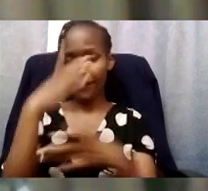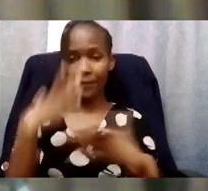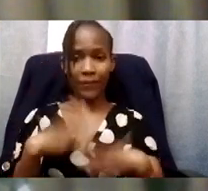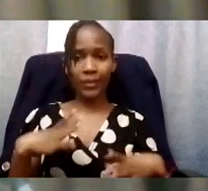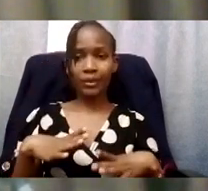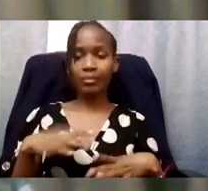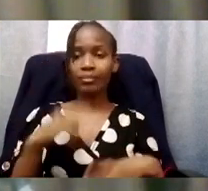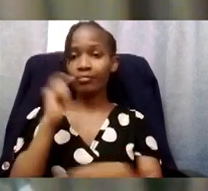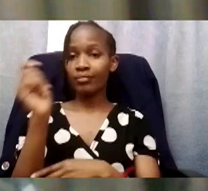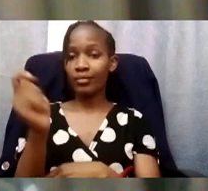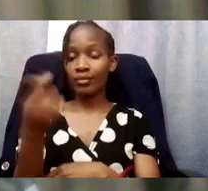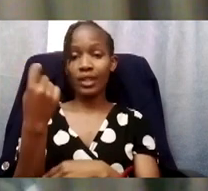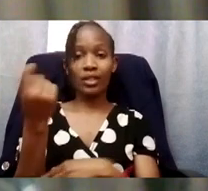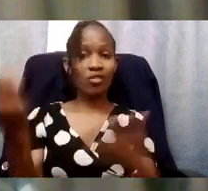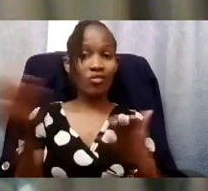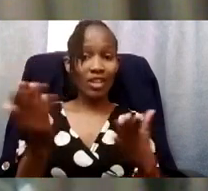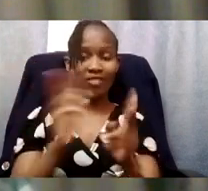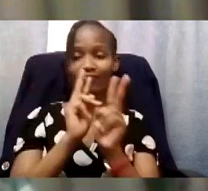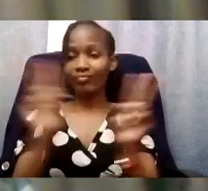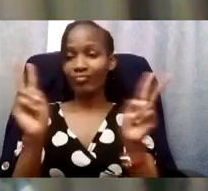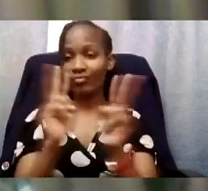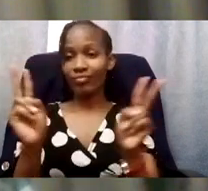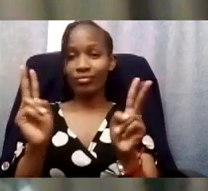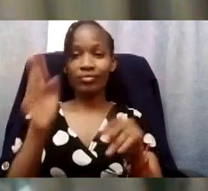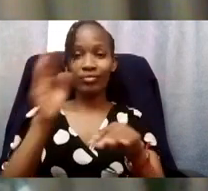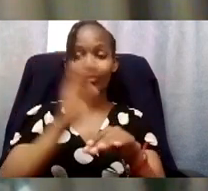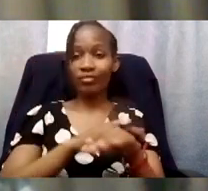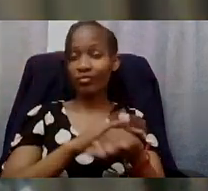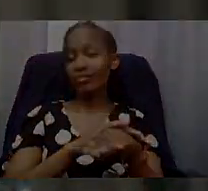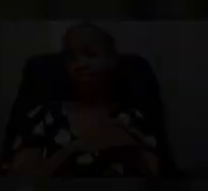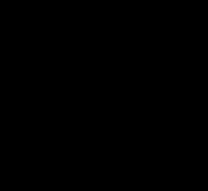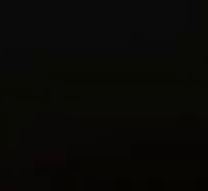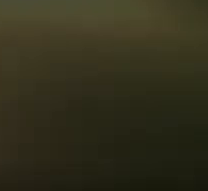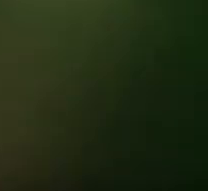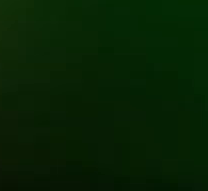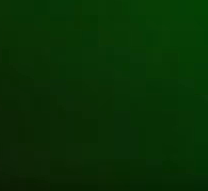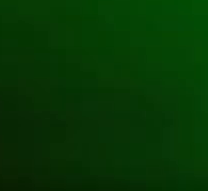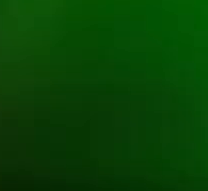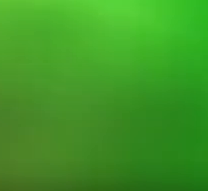very, very, their hospitality is fantastic. They're very friendly.